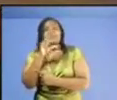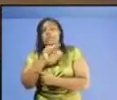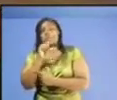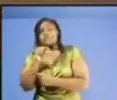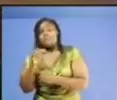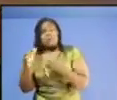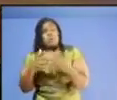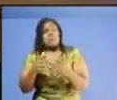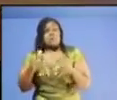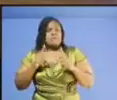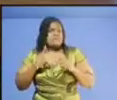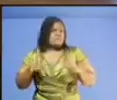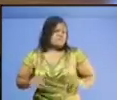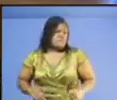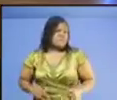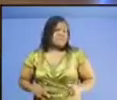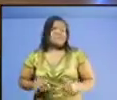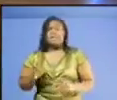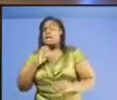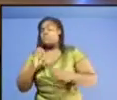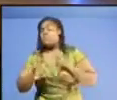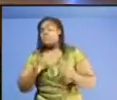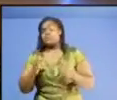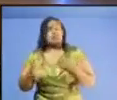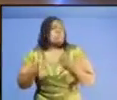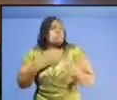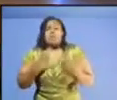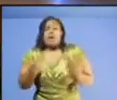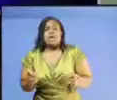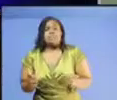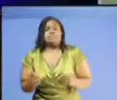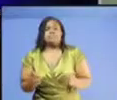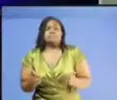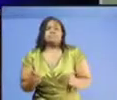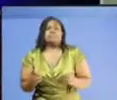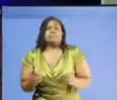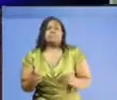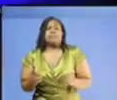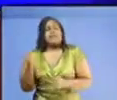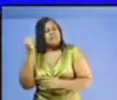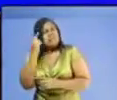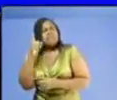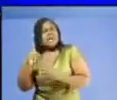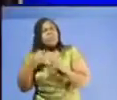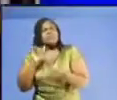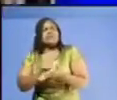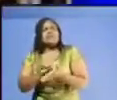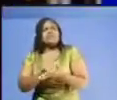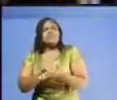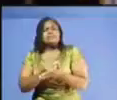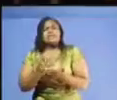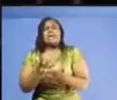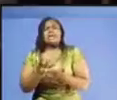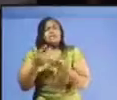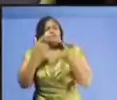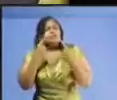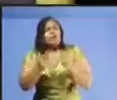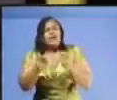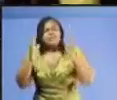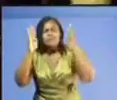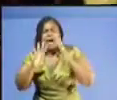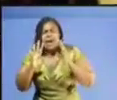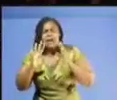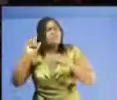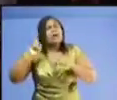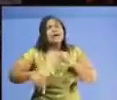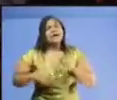physically, emotionally, or otherwise, that you had to contend with. Think of that stuff that you couldn't even cry because your tears couldn't